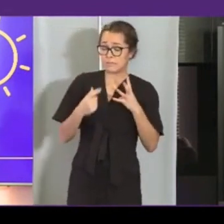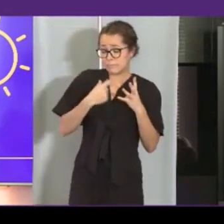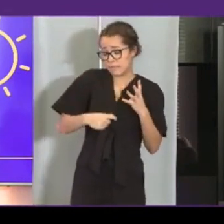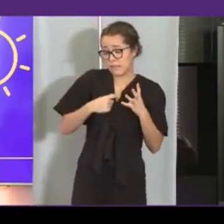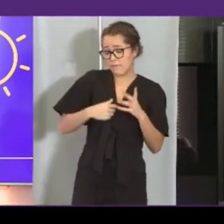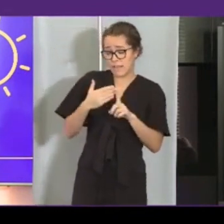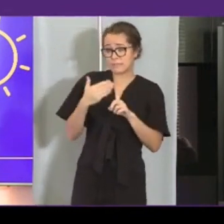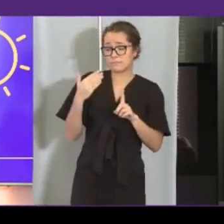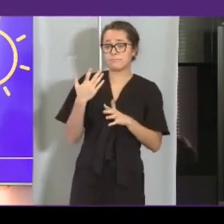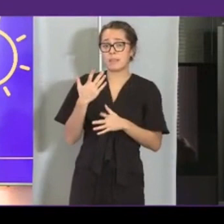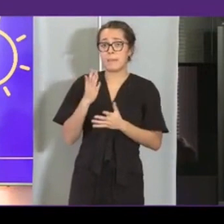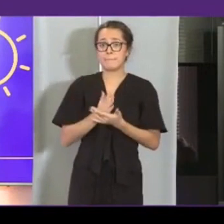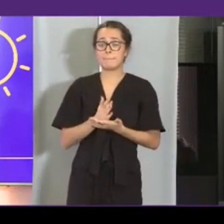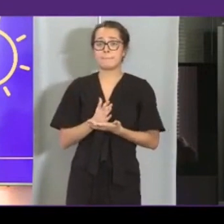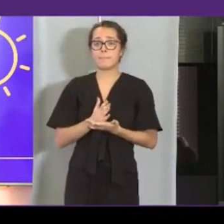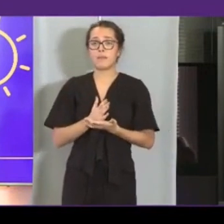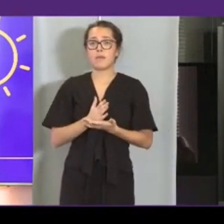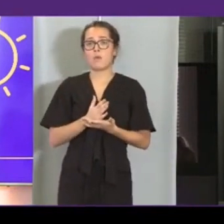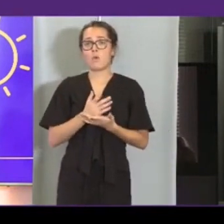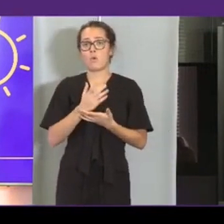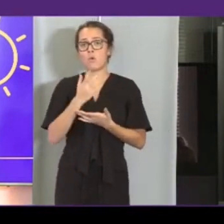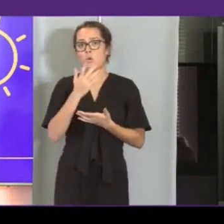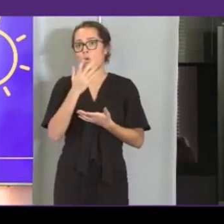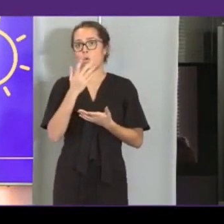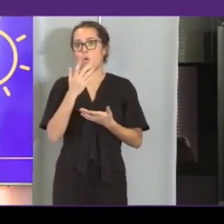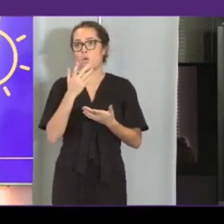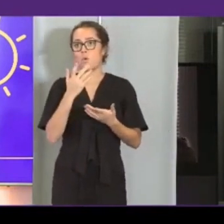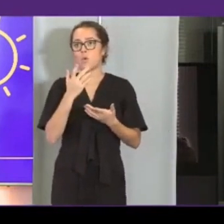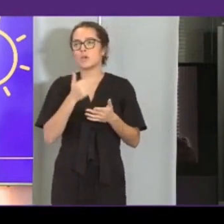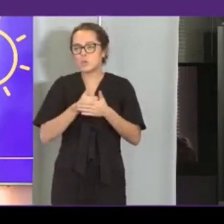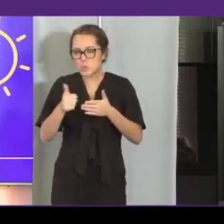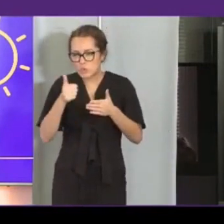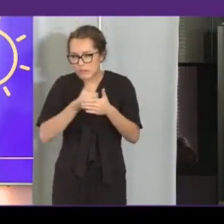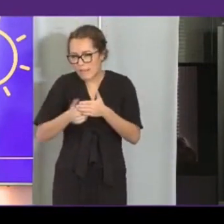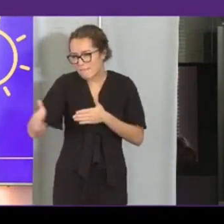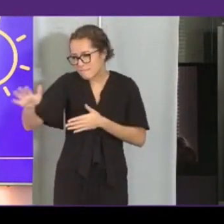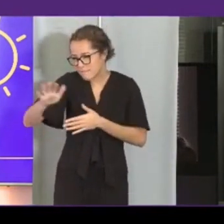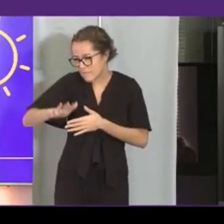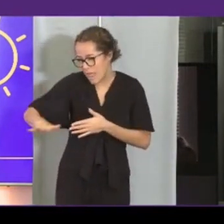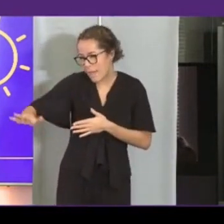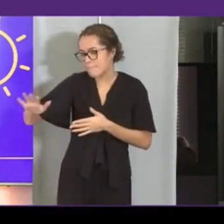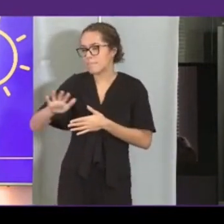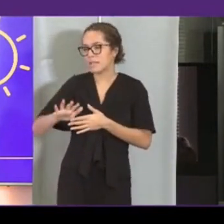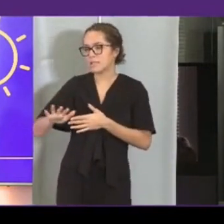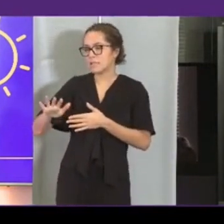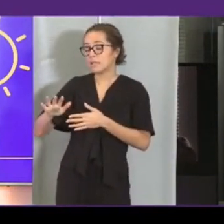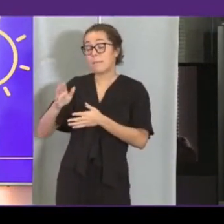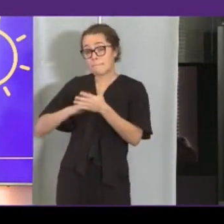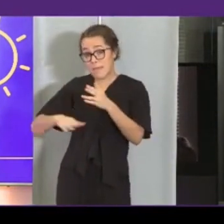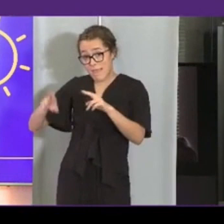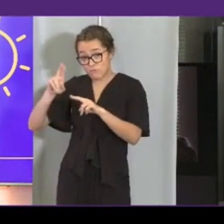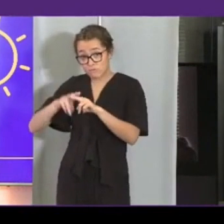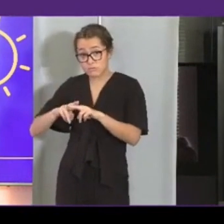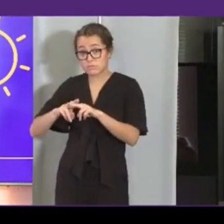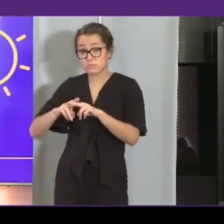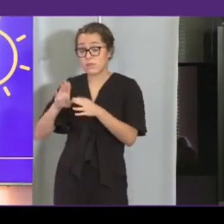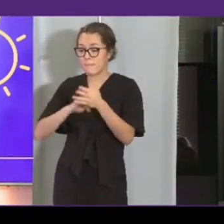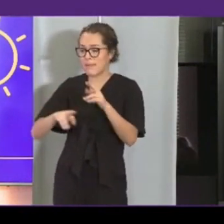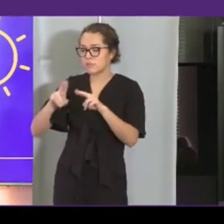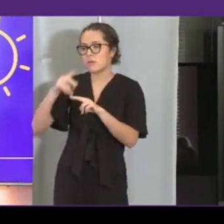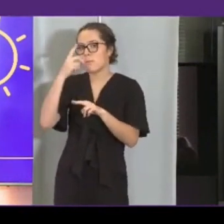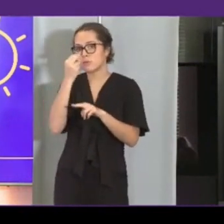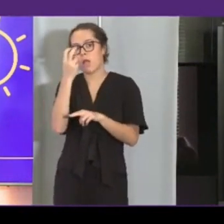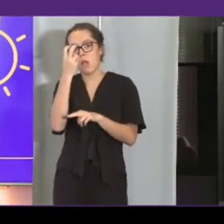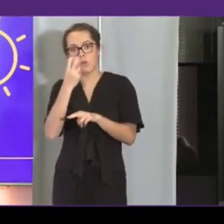themselves when visiting, or their family. Usually it's family members, particularly parents who are